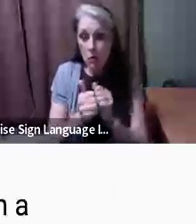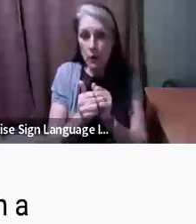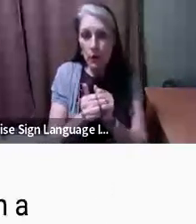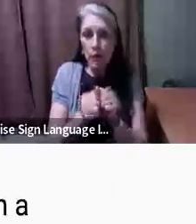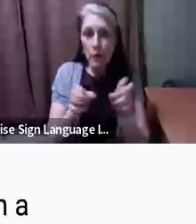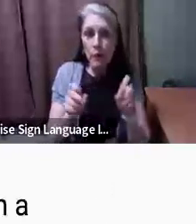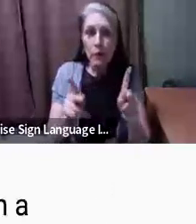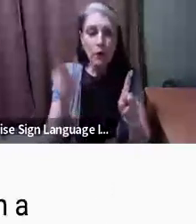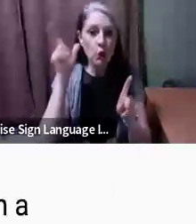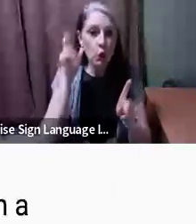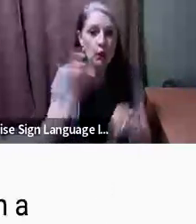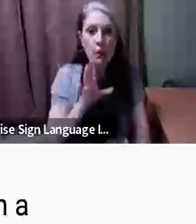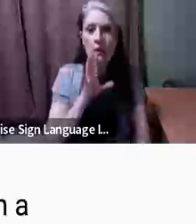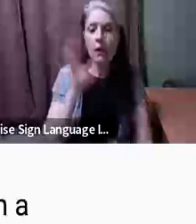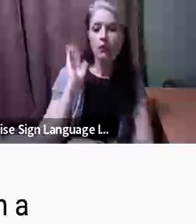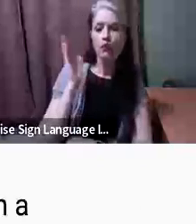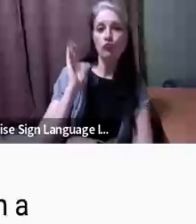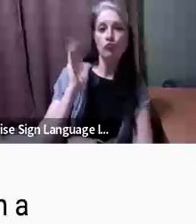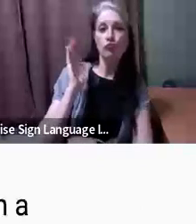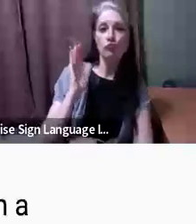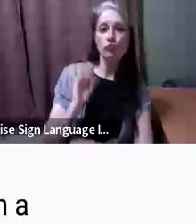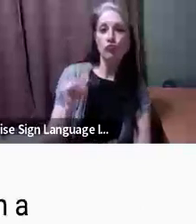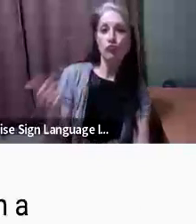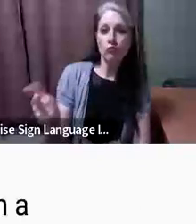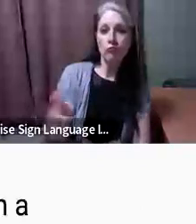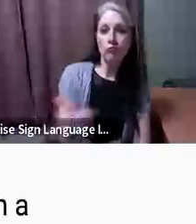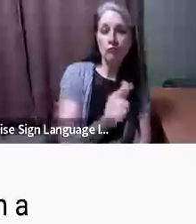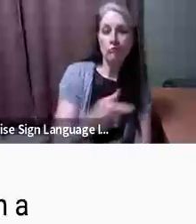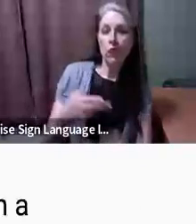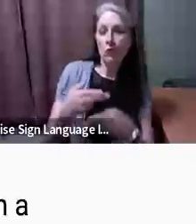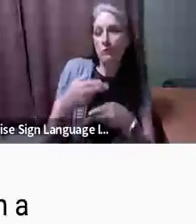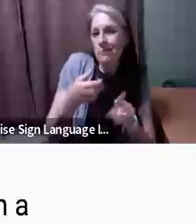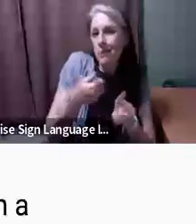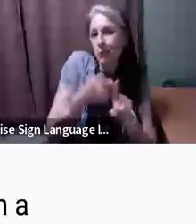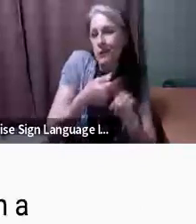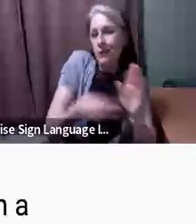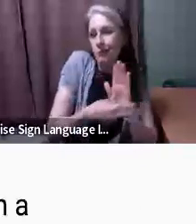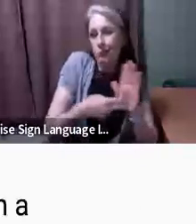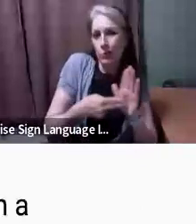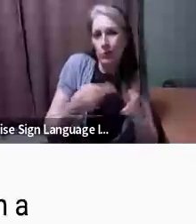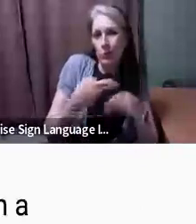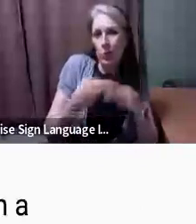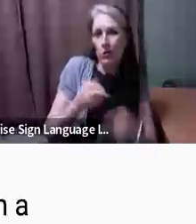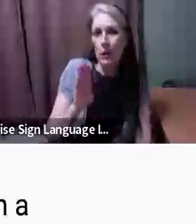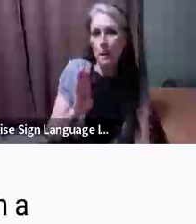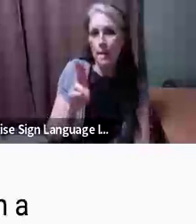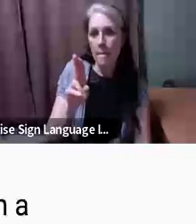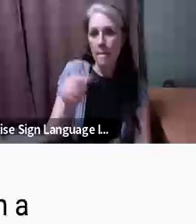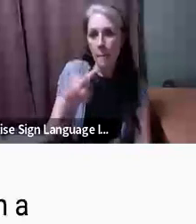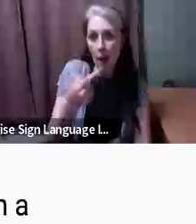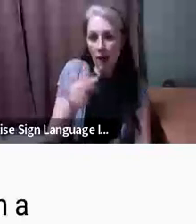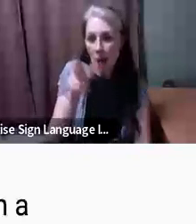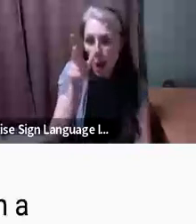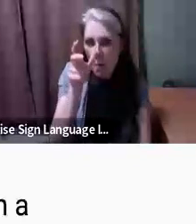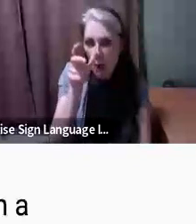hear the speaker. We give it to each other. She calls it a bug, and everybody just, you know,